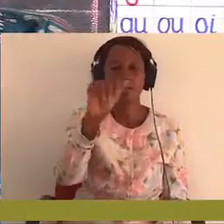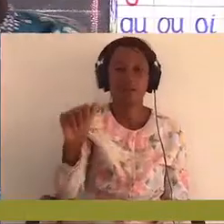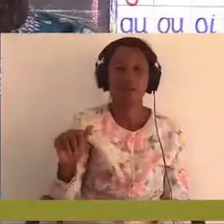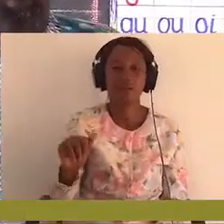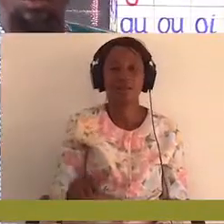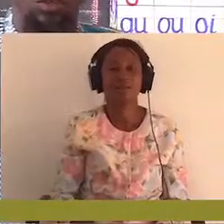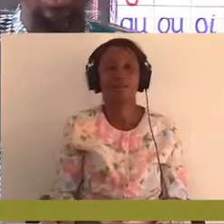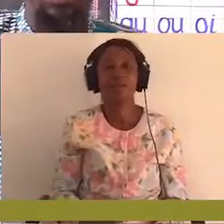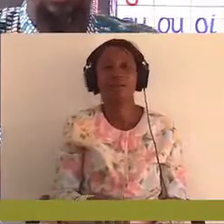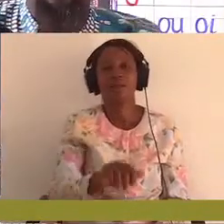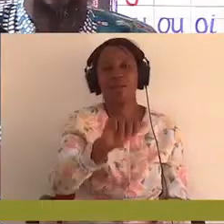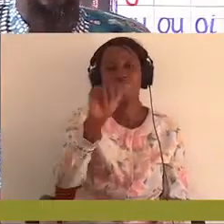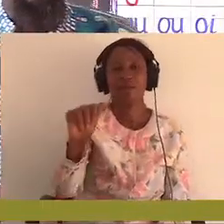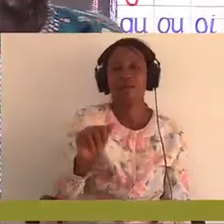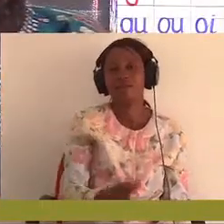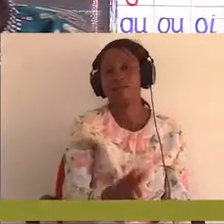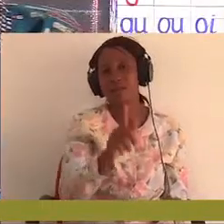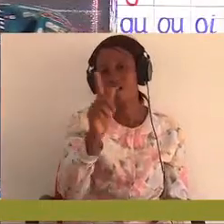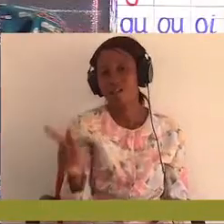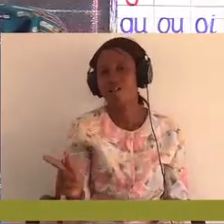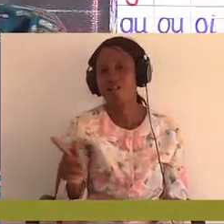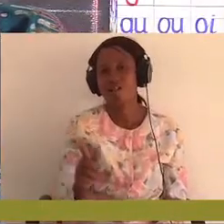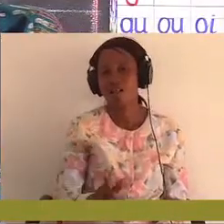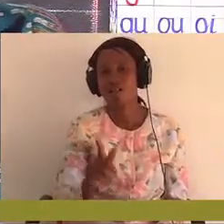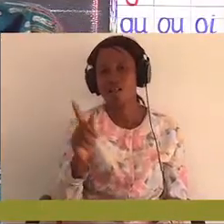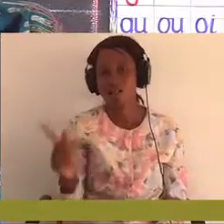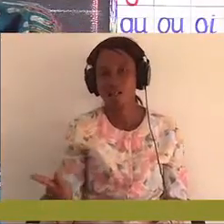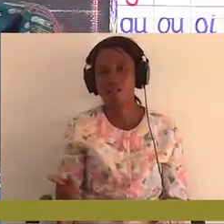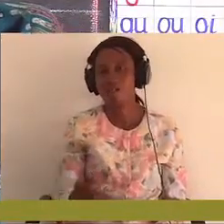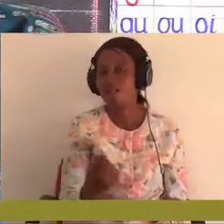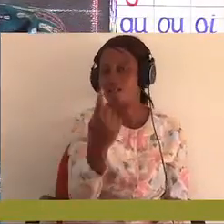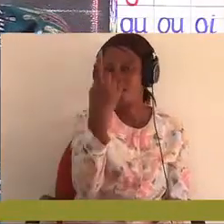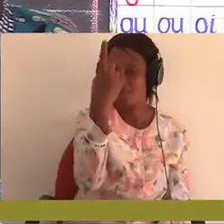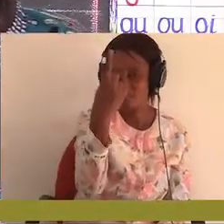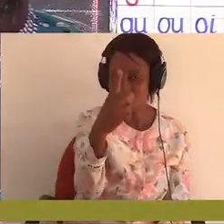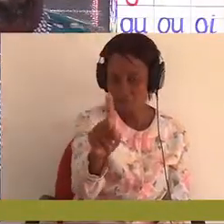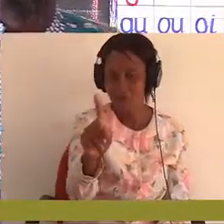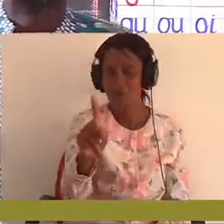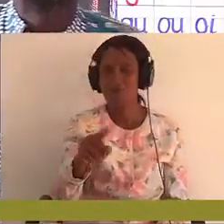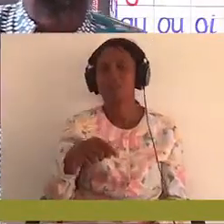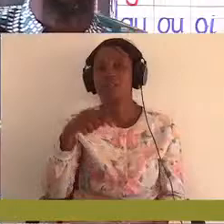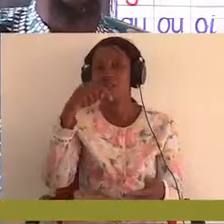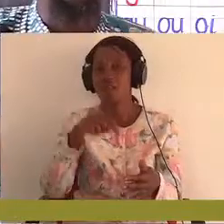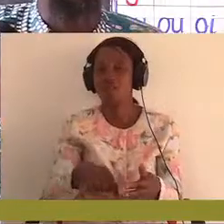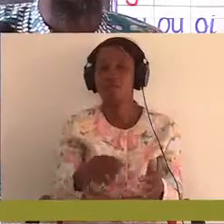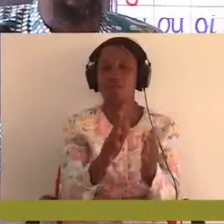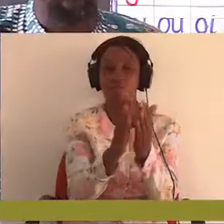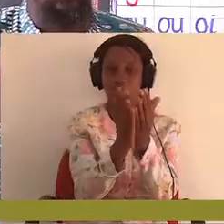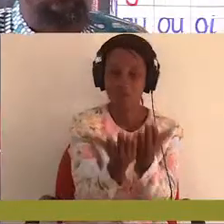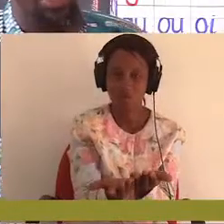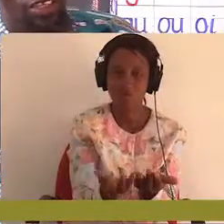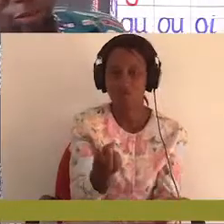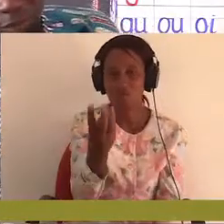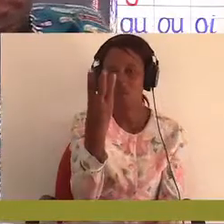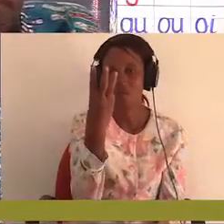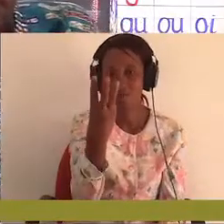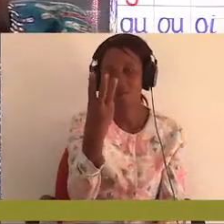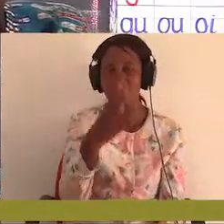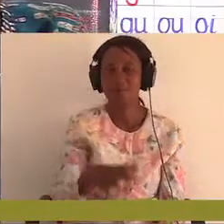And this g sound is the first sound in Book